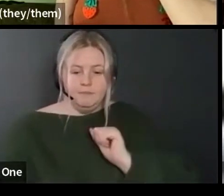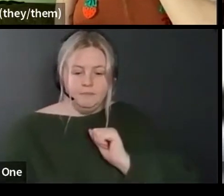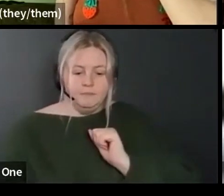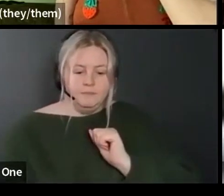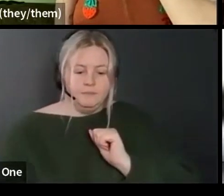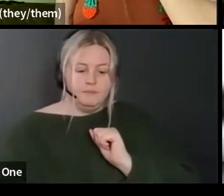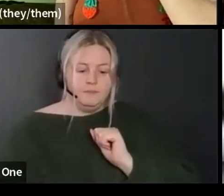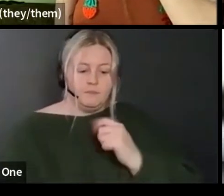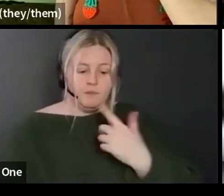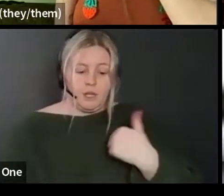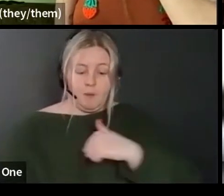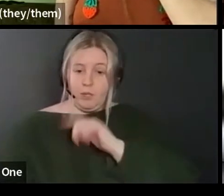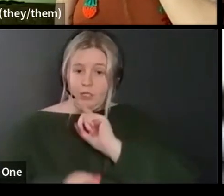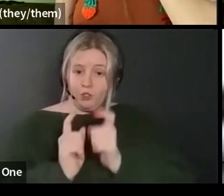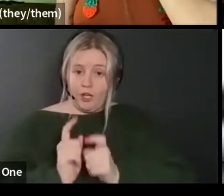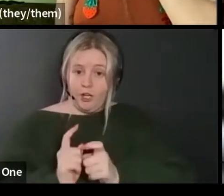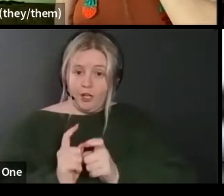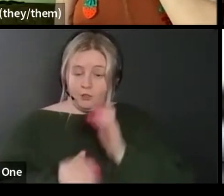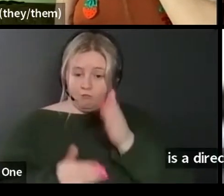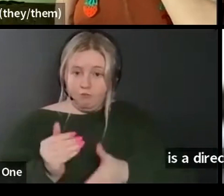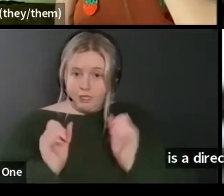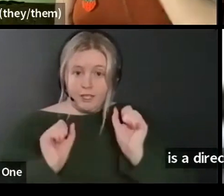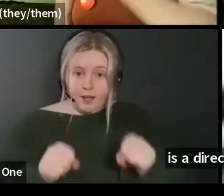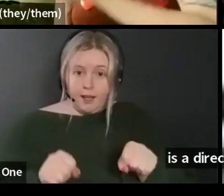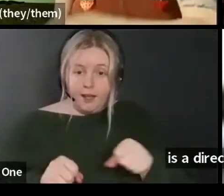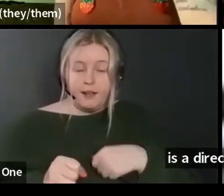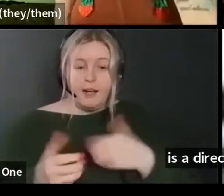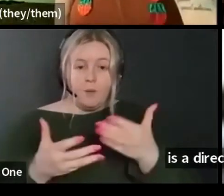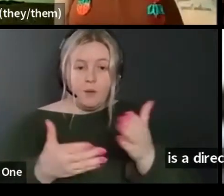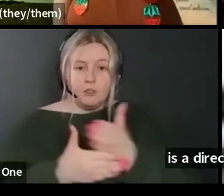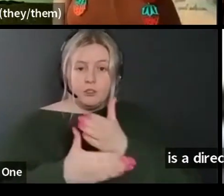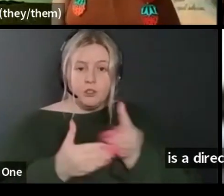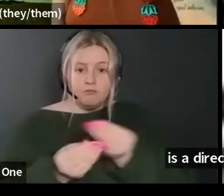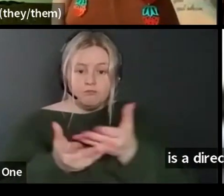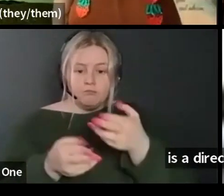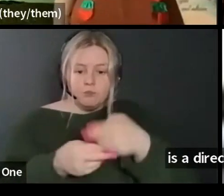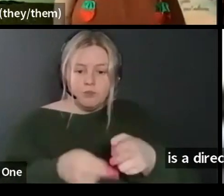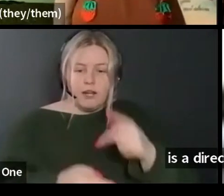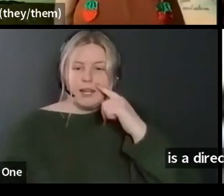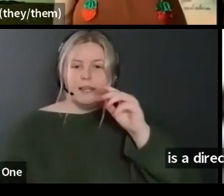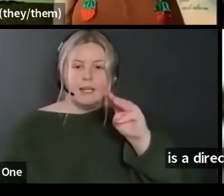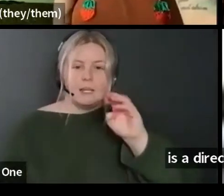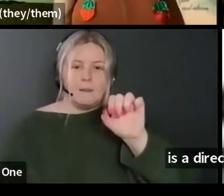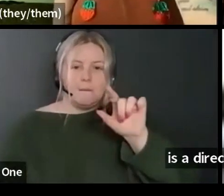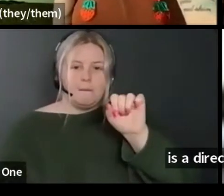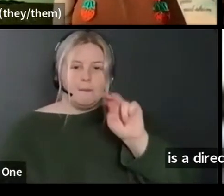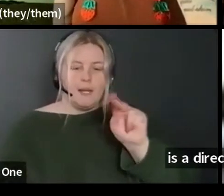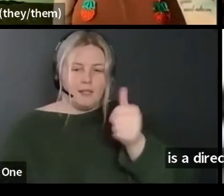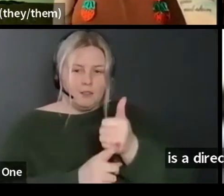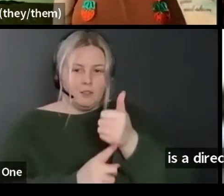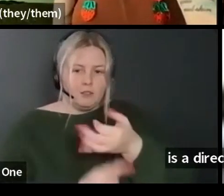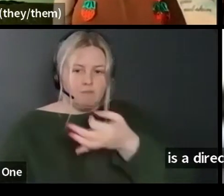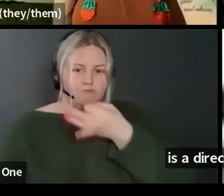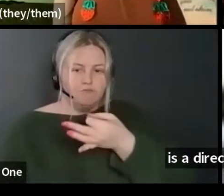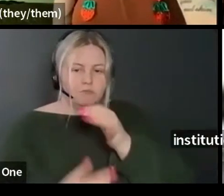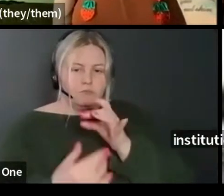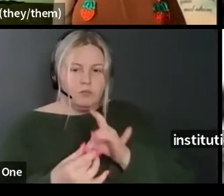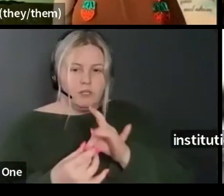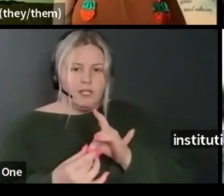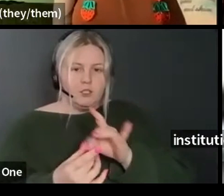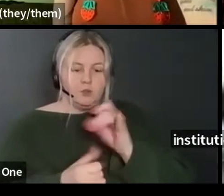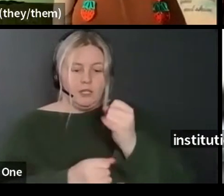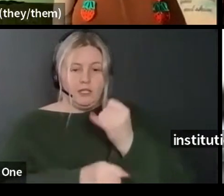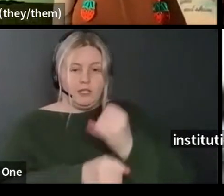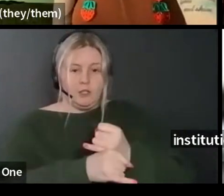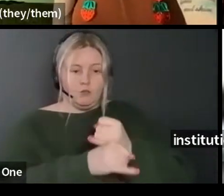we can end it. And I wanted to share just very briefly, and I think Megan is really one of the experts about speaking about deinstitutionalization,